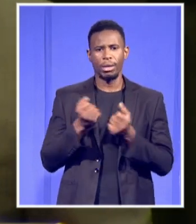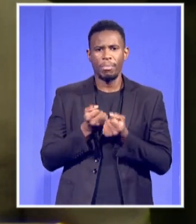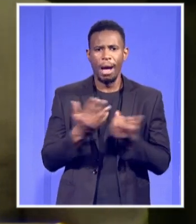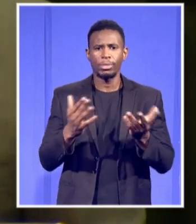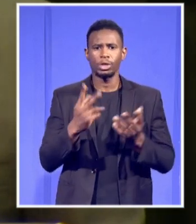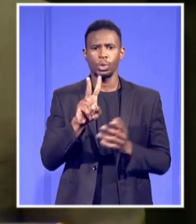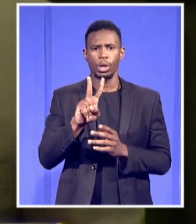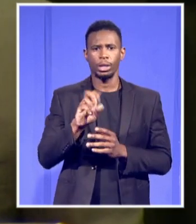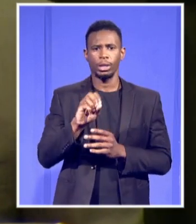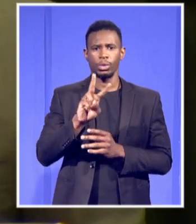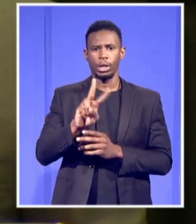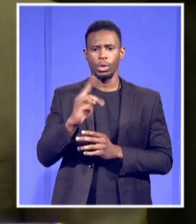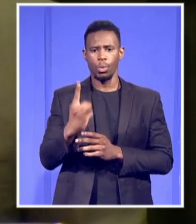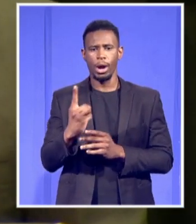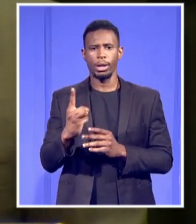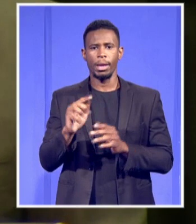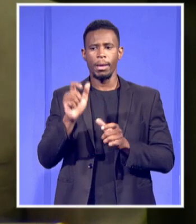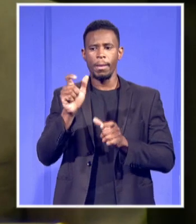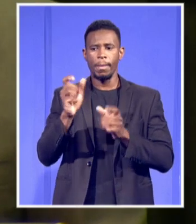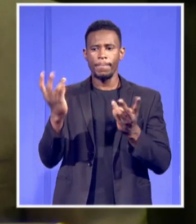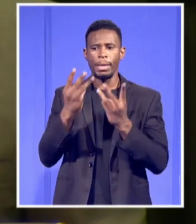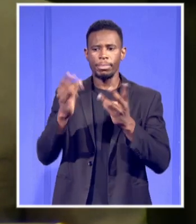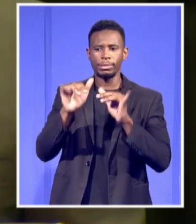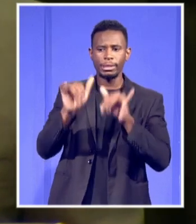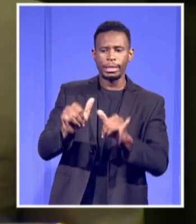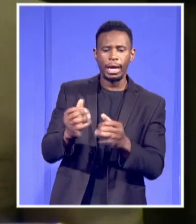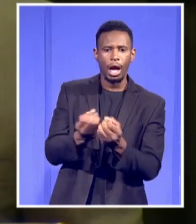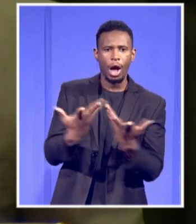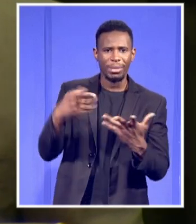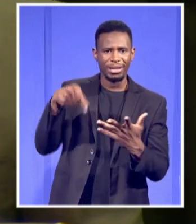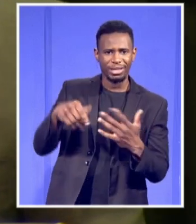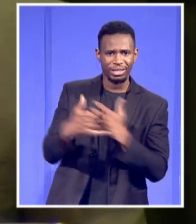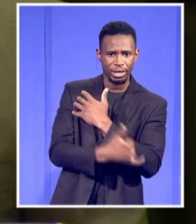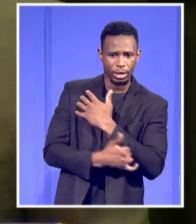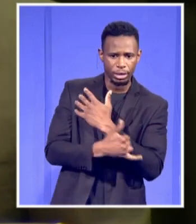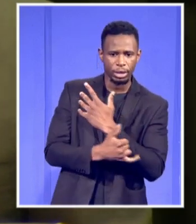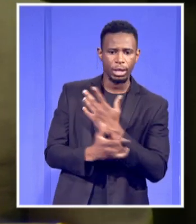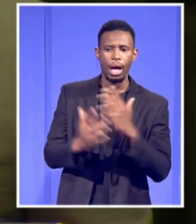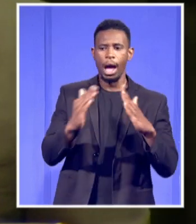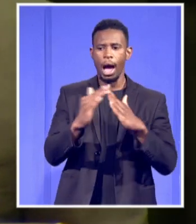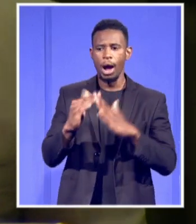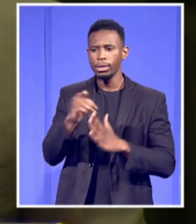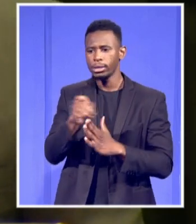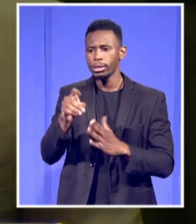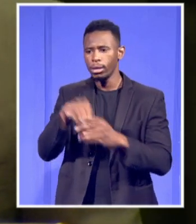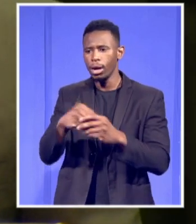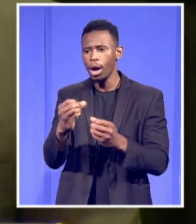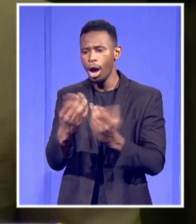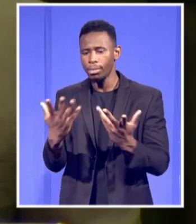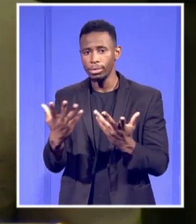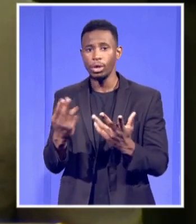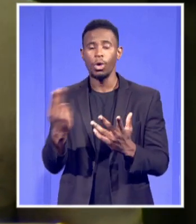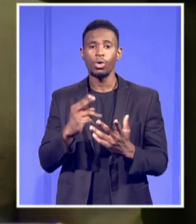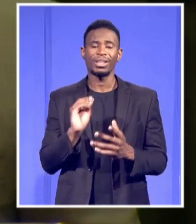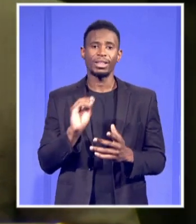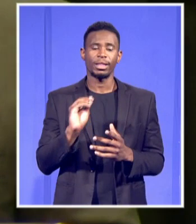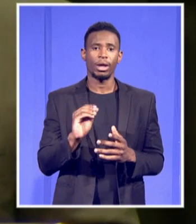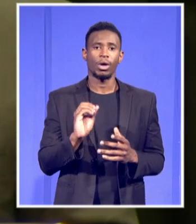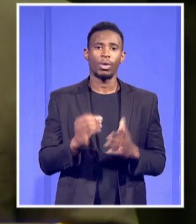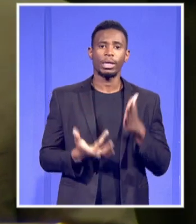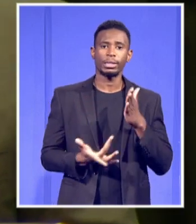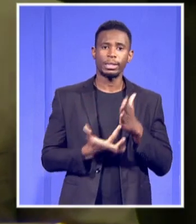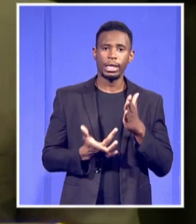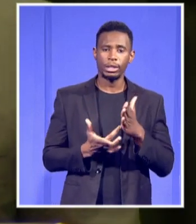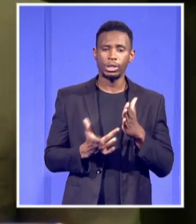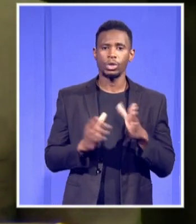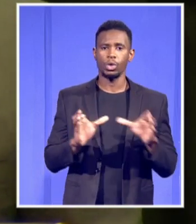population and housing census. Currently, there is a technical working group made up of actors from both national